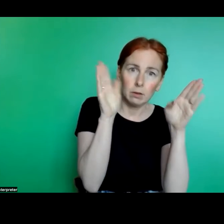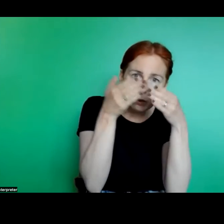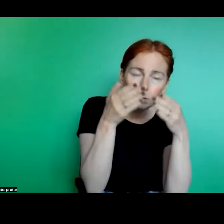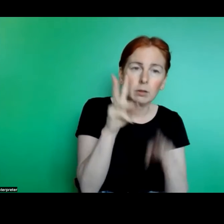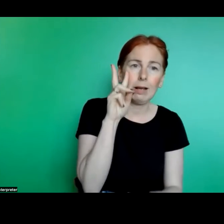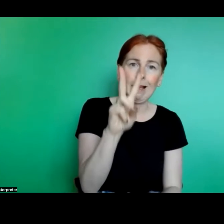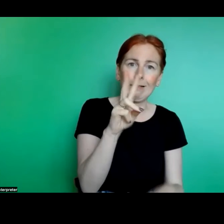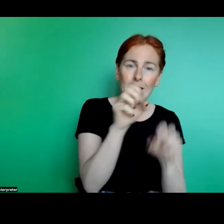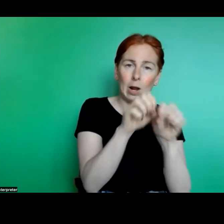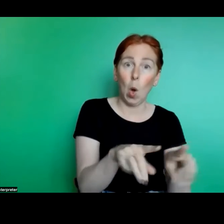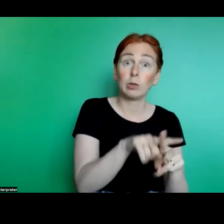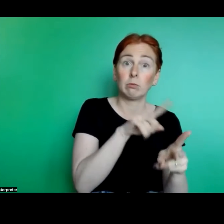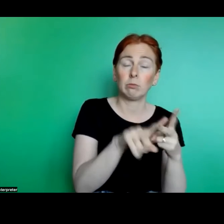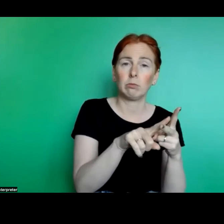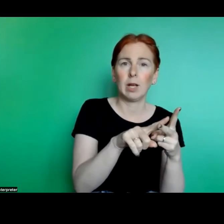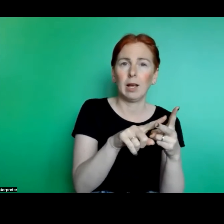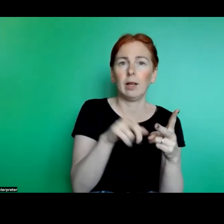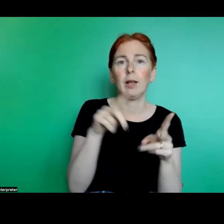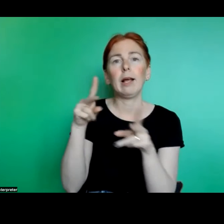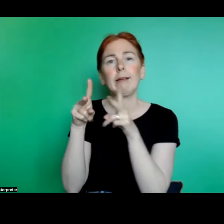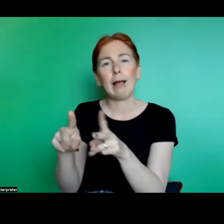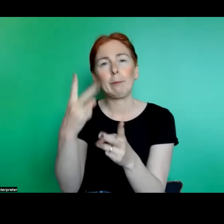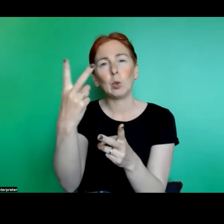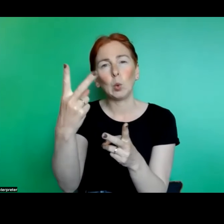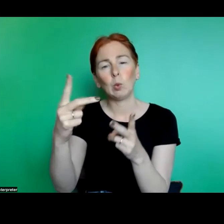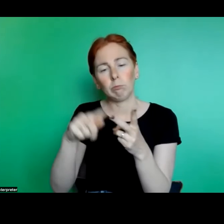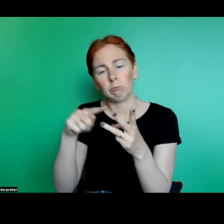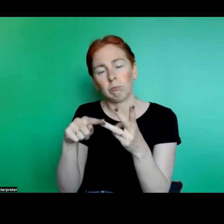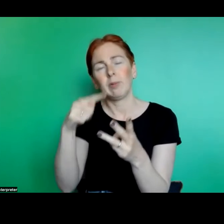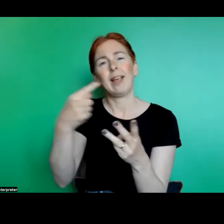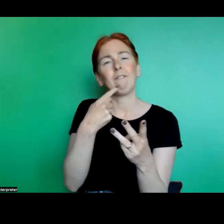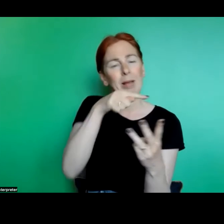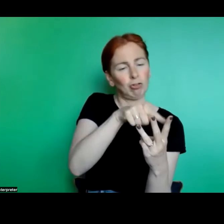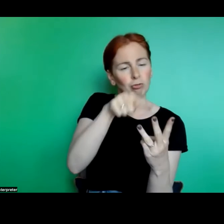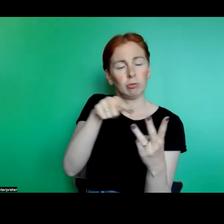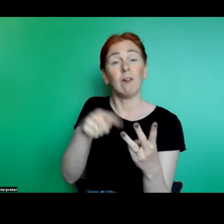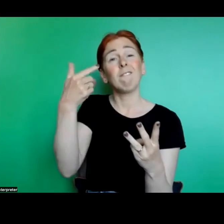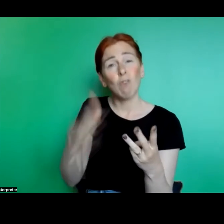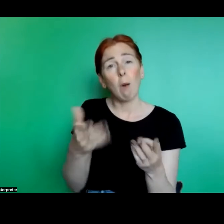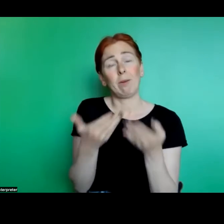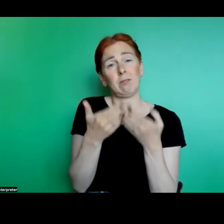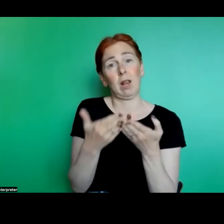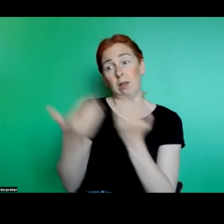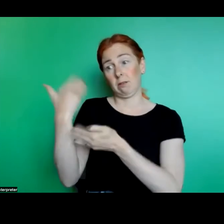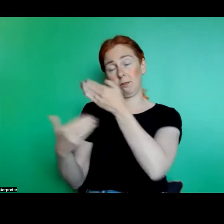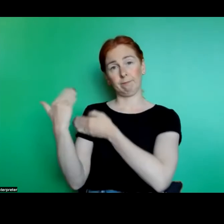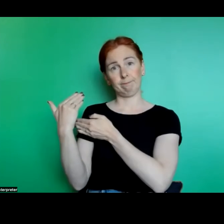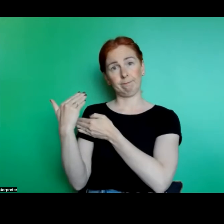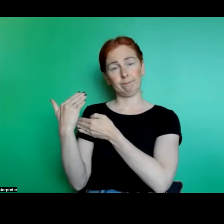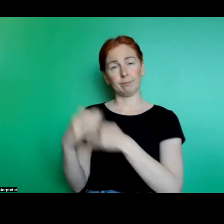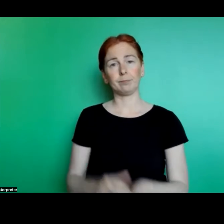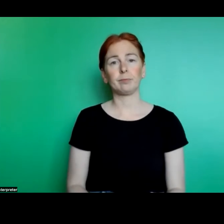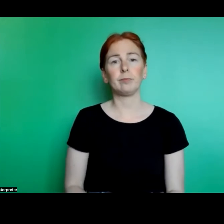It's also helpful because we can, if we can work out what the natural history is